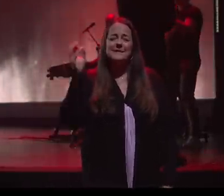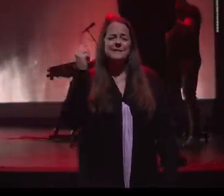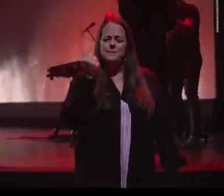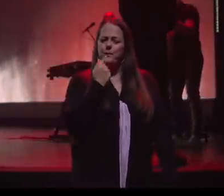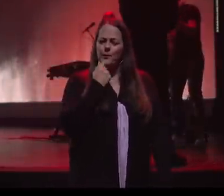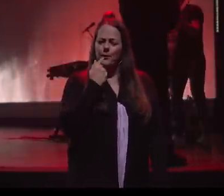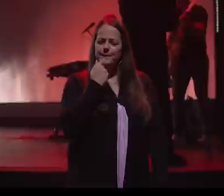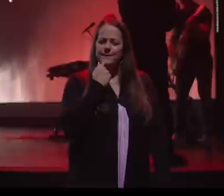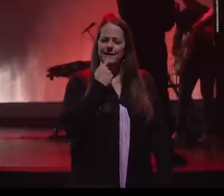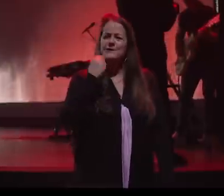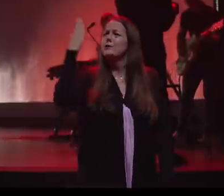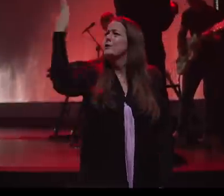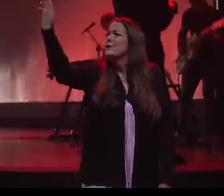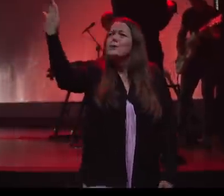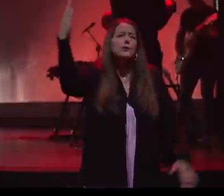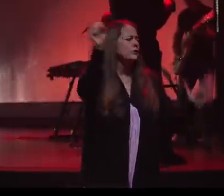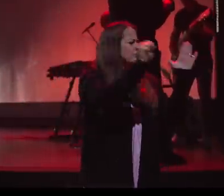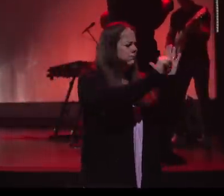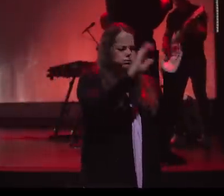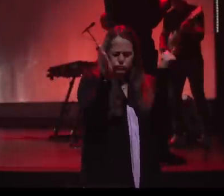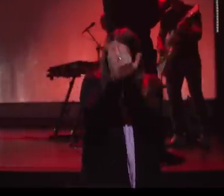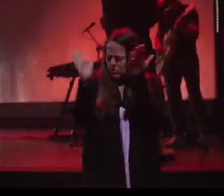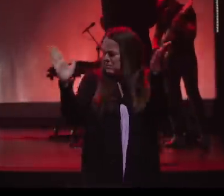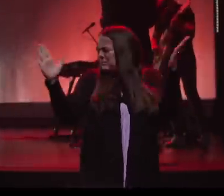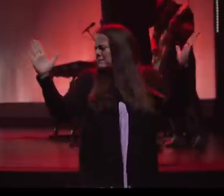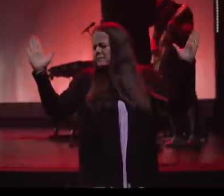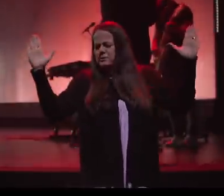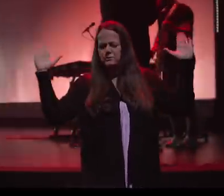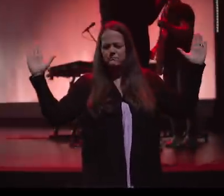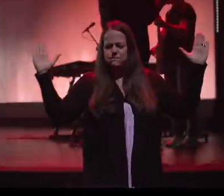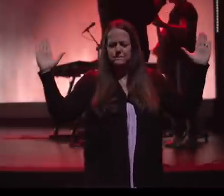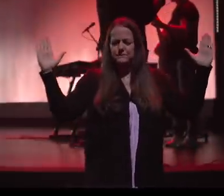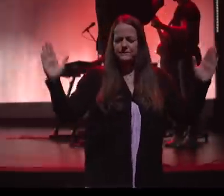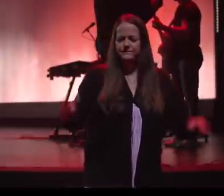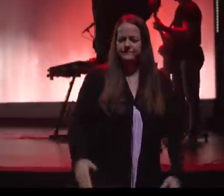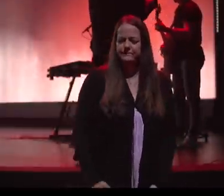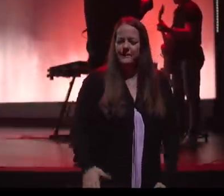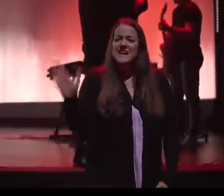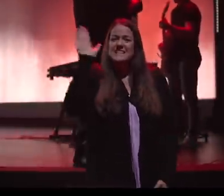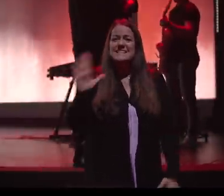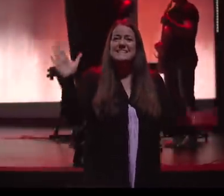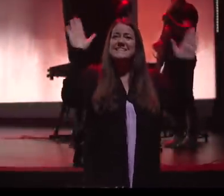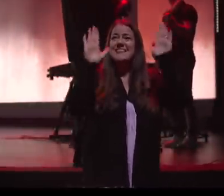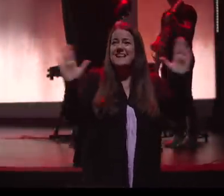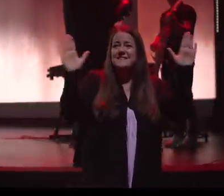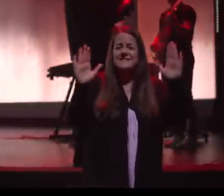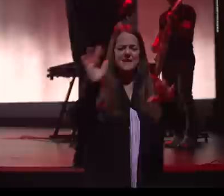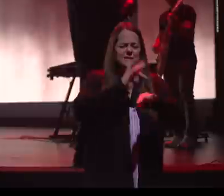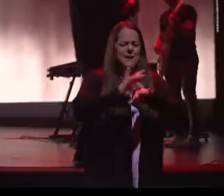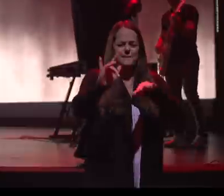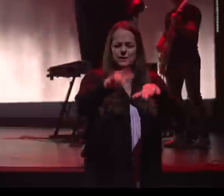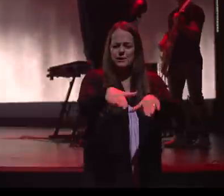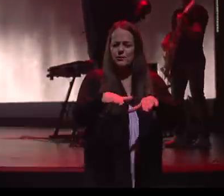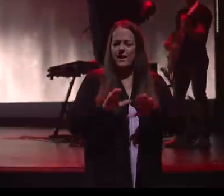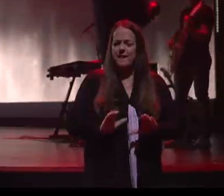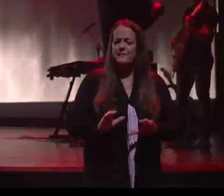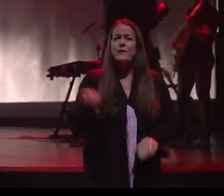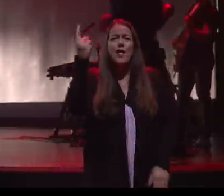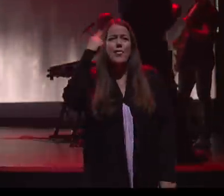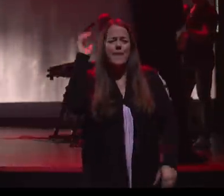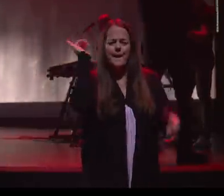Friday's disappointment is Sunday's empty tomb. Since when